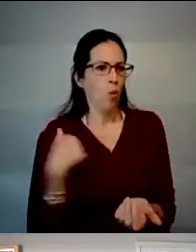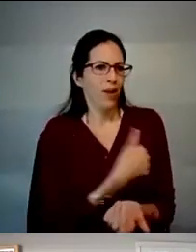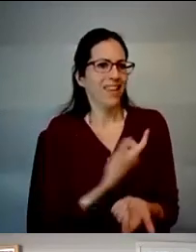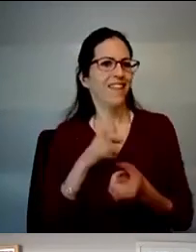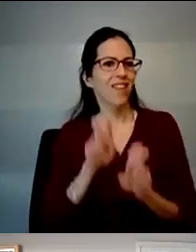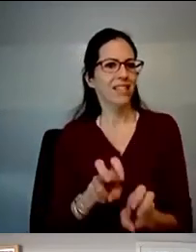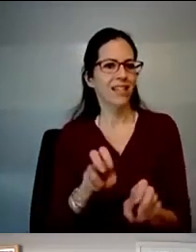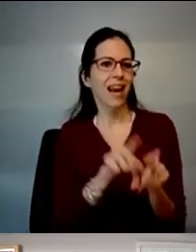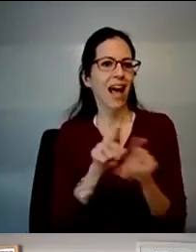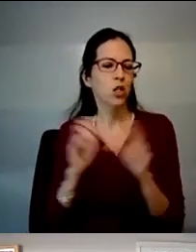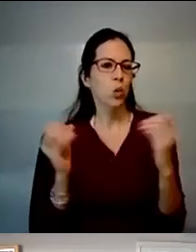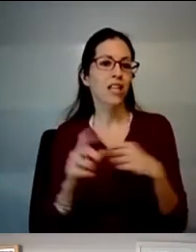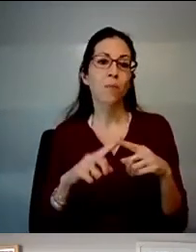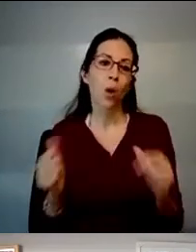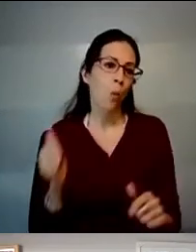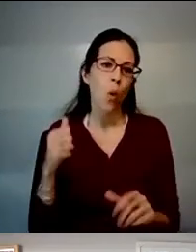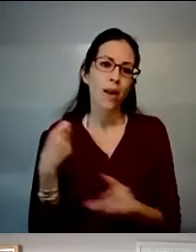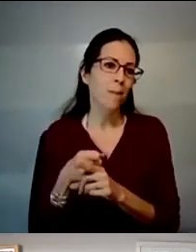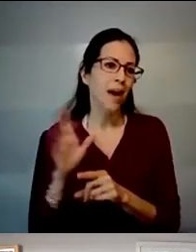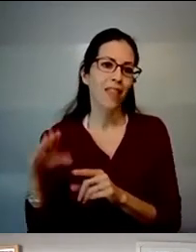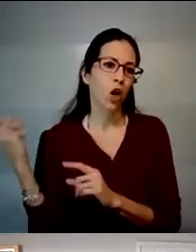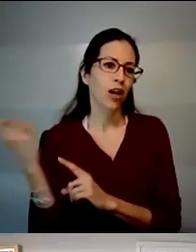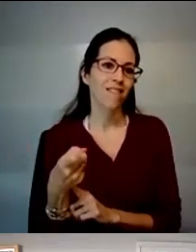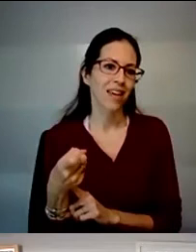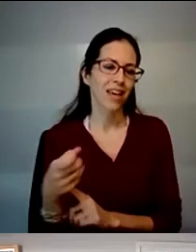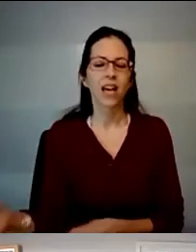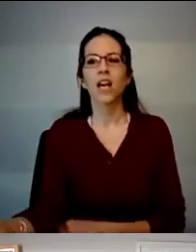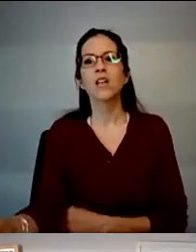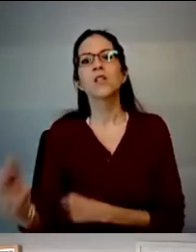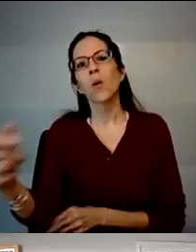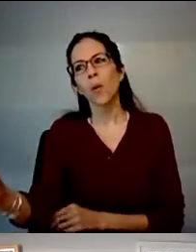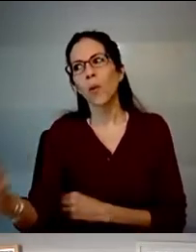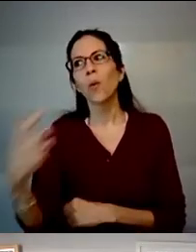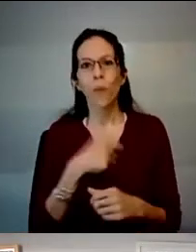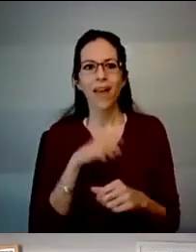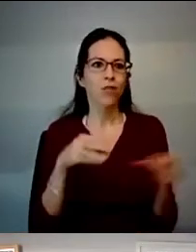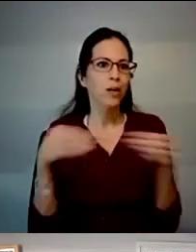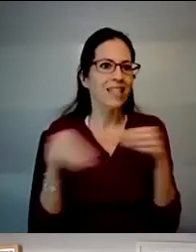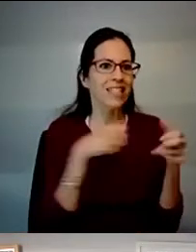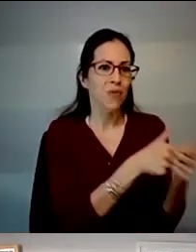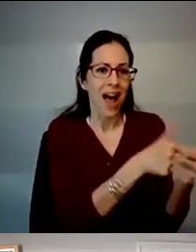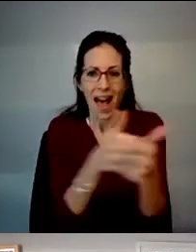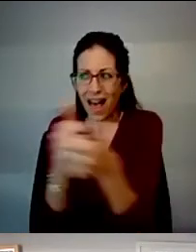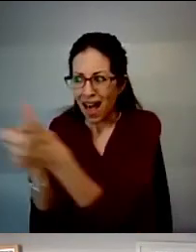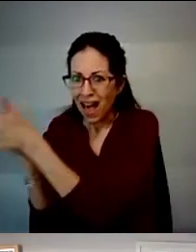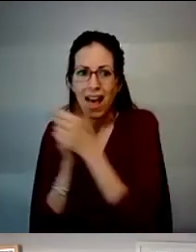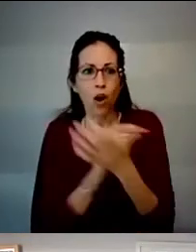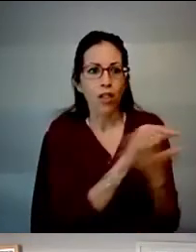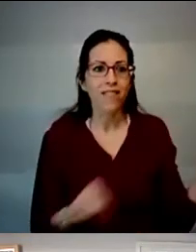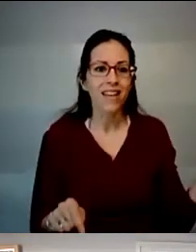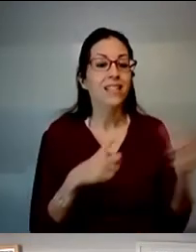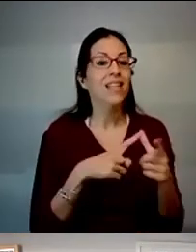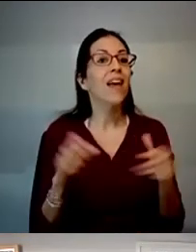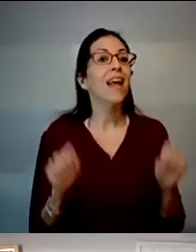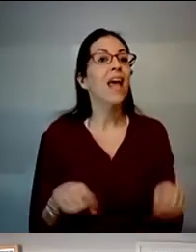impact their giving? So it's kind of being able to be nimble in tracking all those things and being able to respond like, oh, okay, you